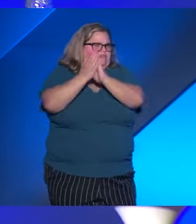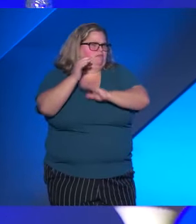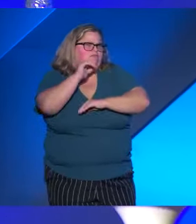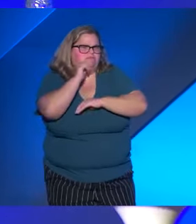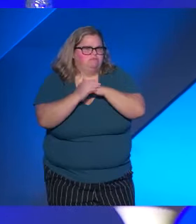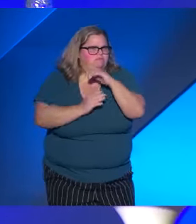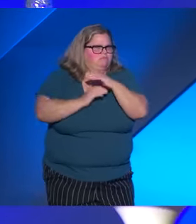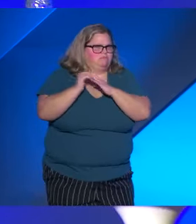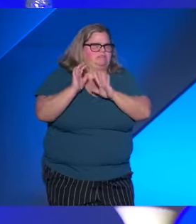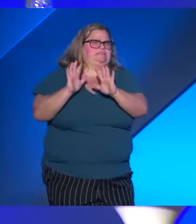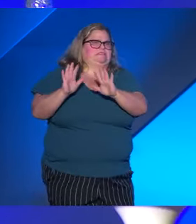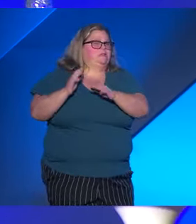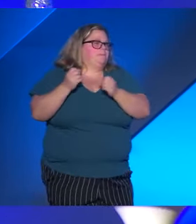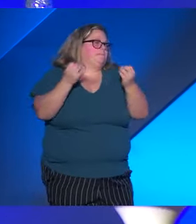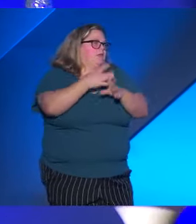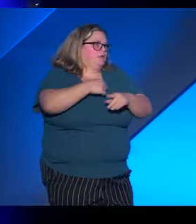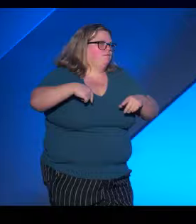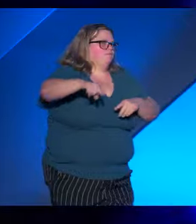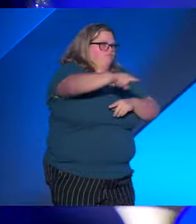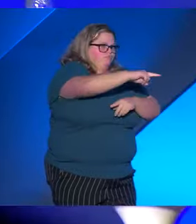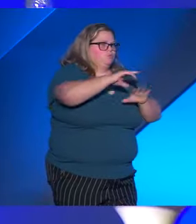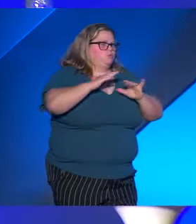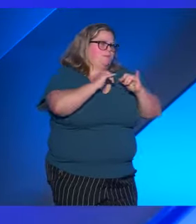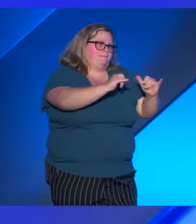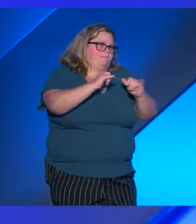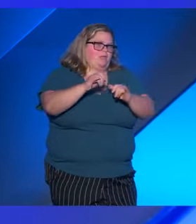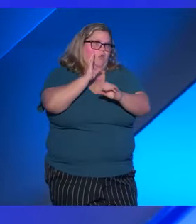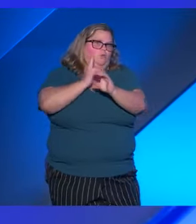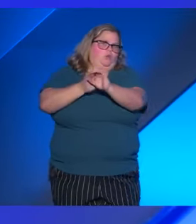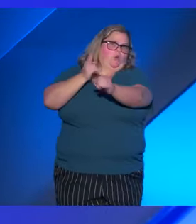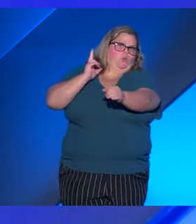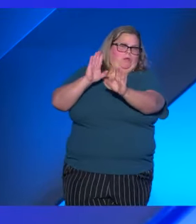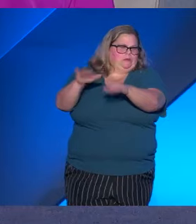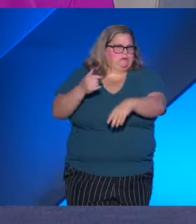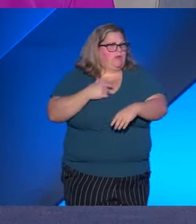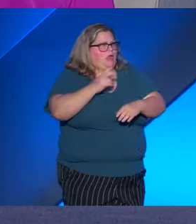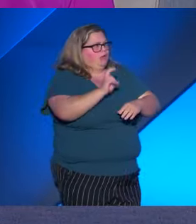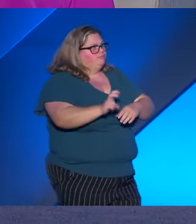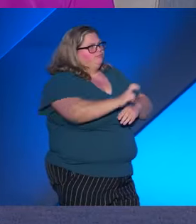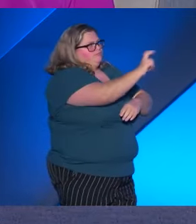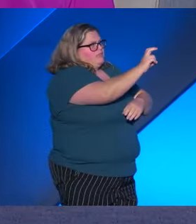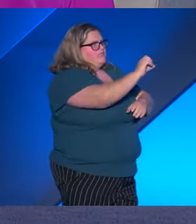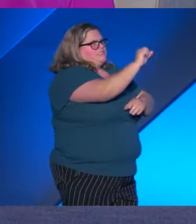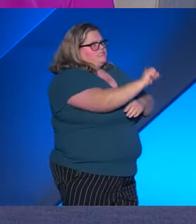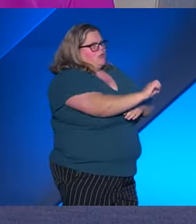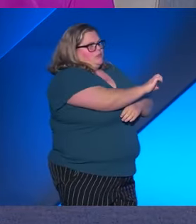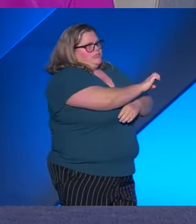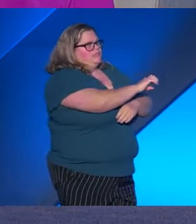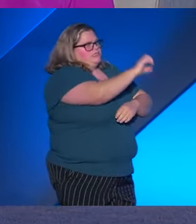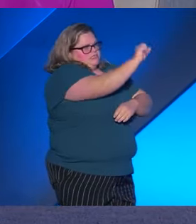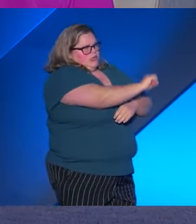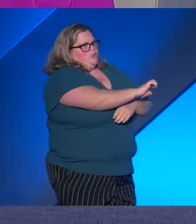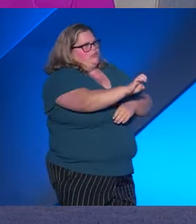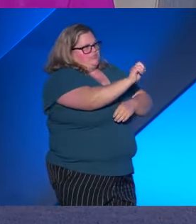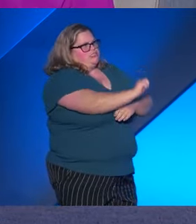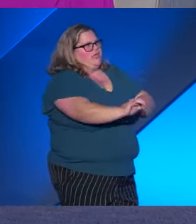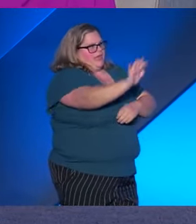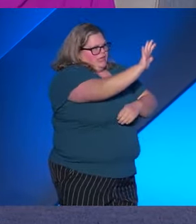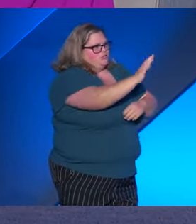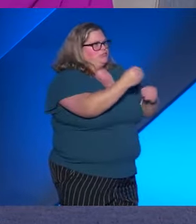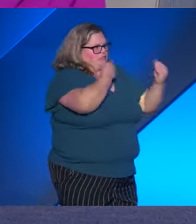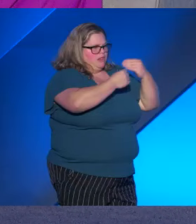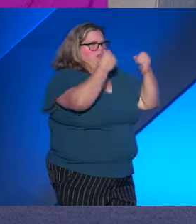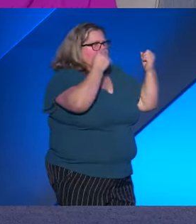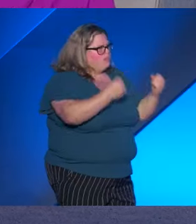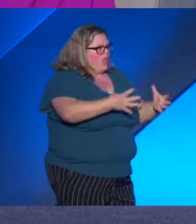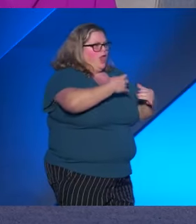us do, and I quit. And I went off to Southeast Asia and ate a ton of noodles. And then many of us do that.